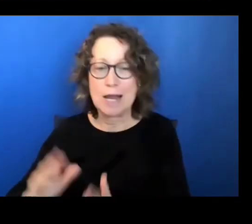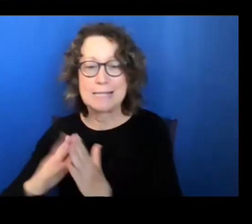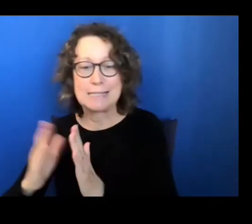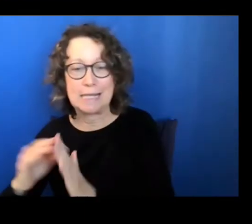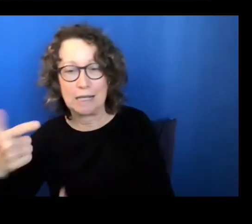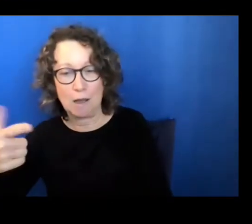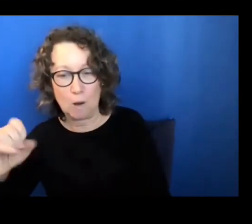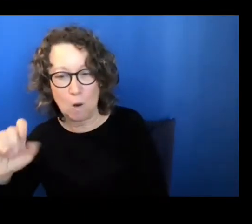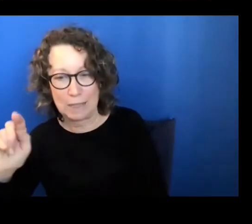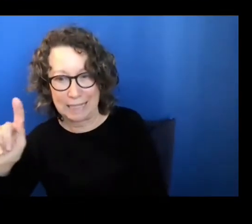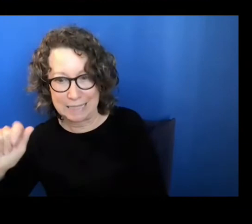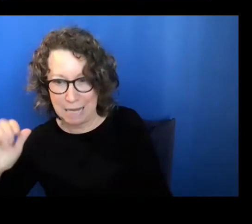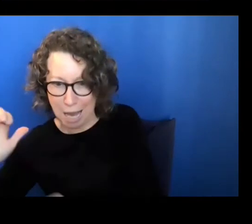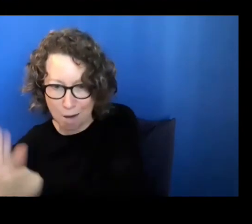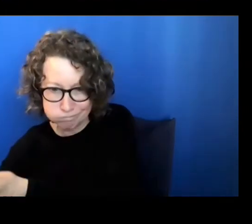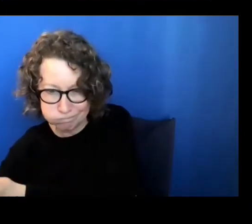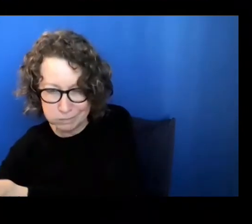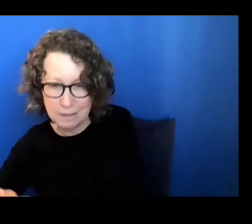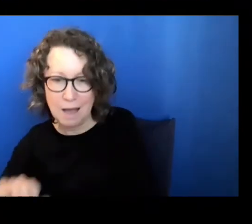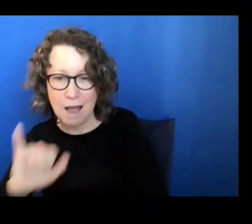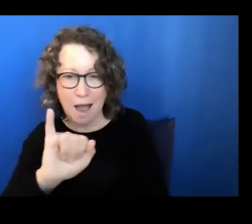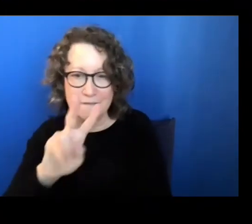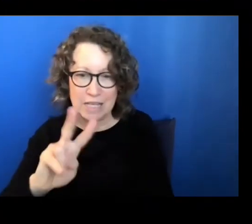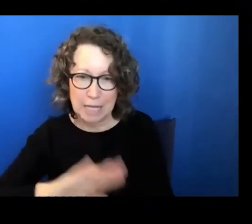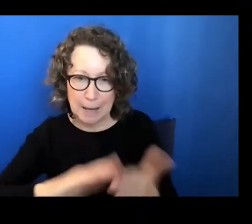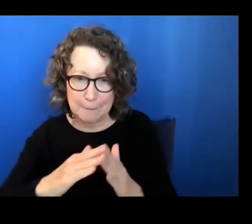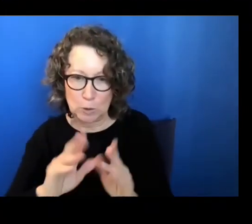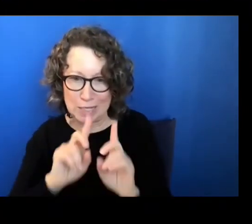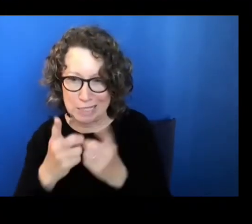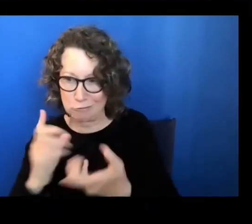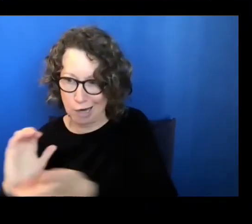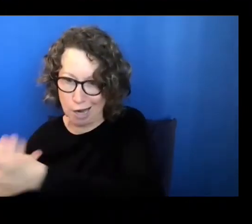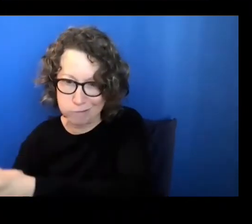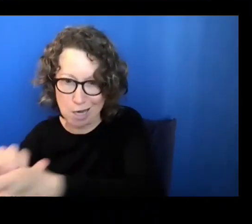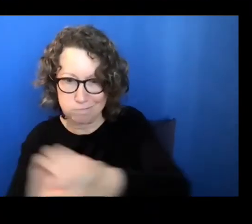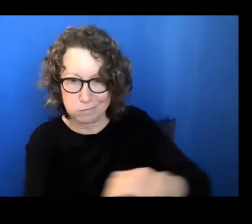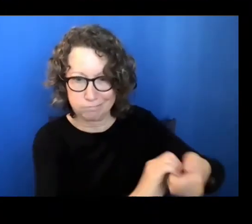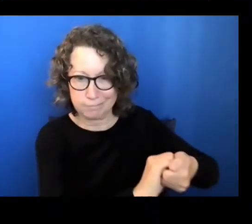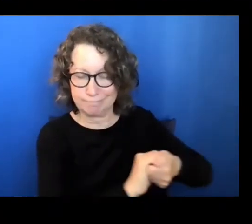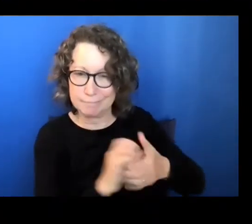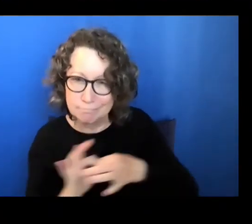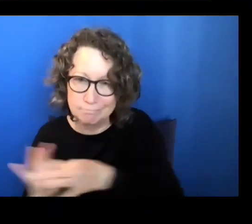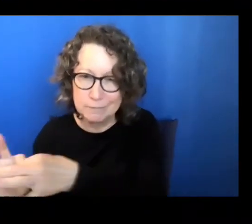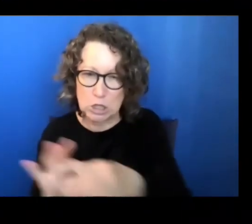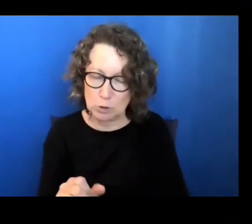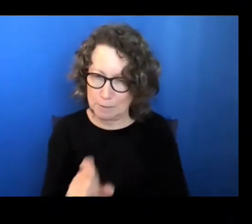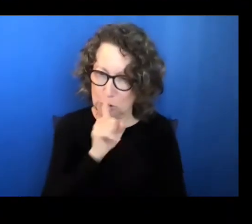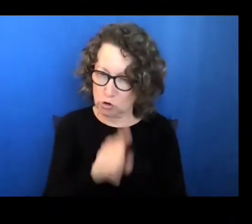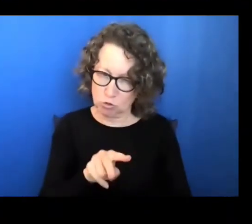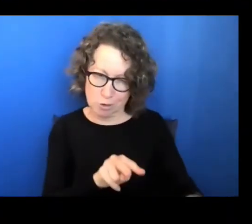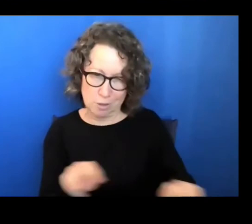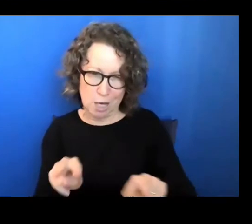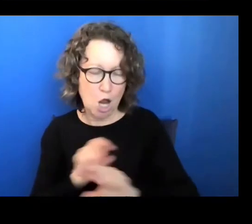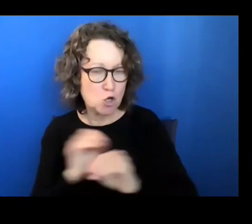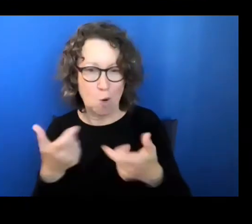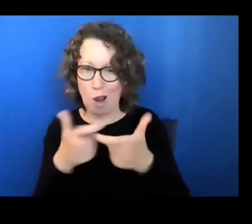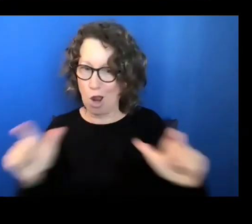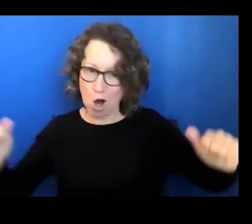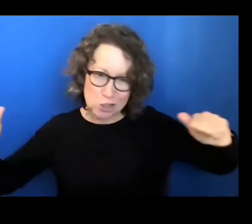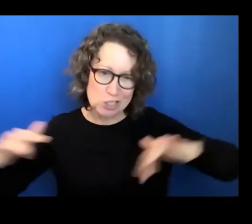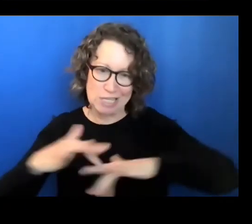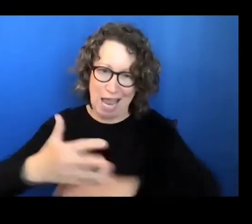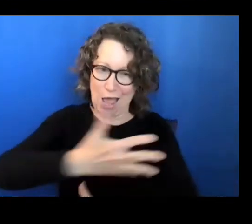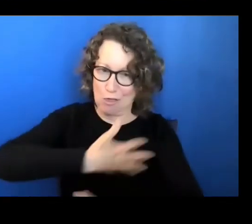Goleta, as well as the Ivy Community District, to make sure that there are no large